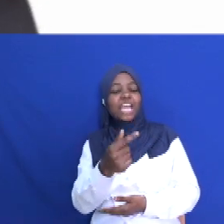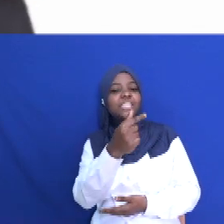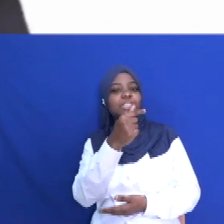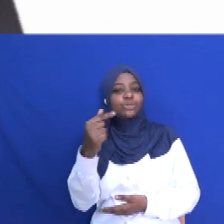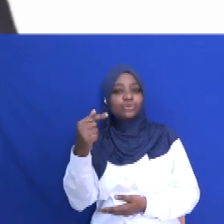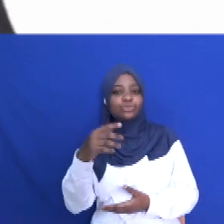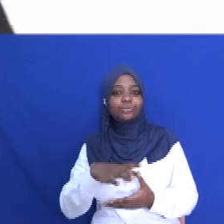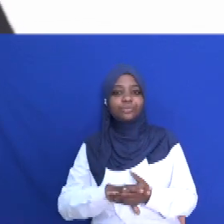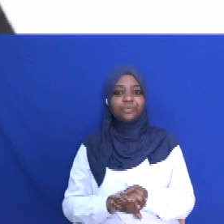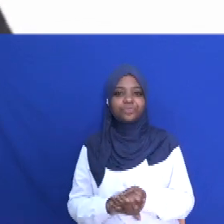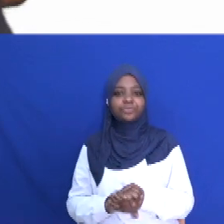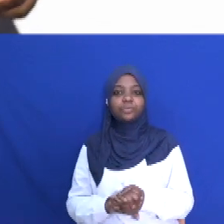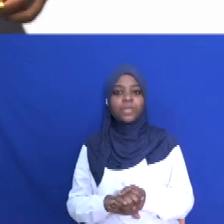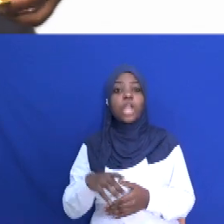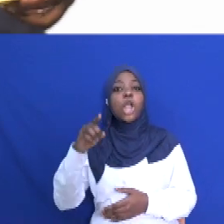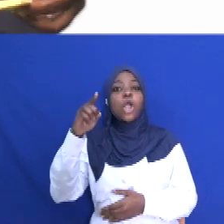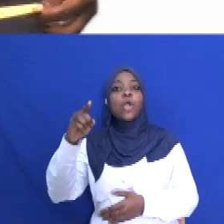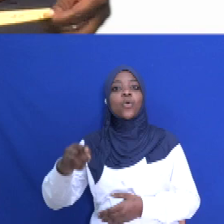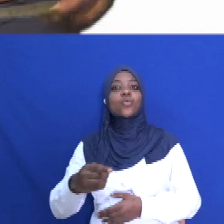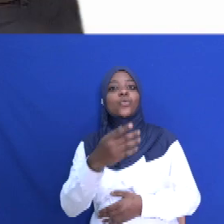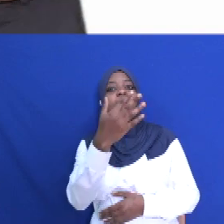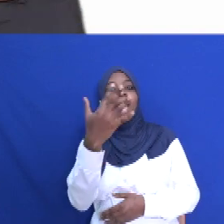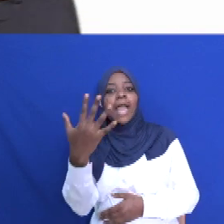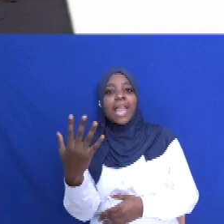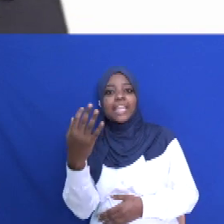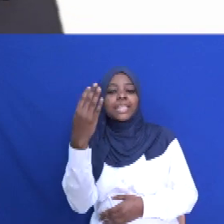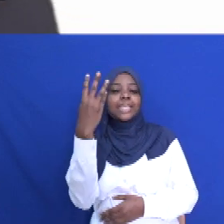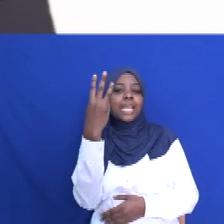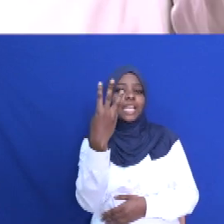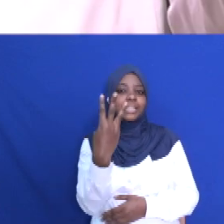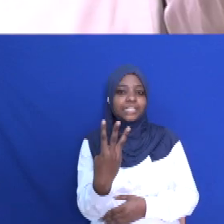There are 3 types of animal, which are,